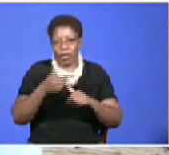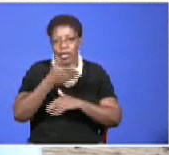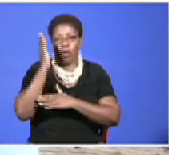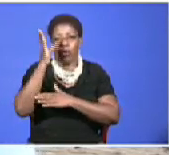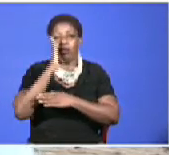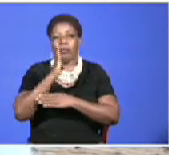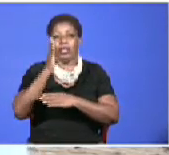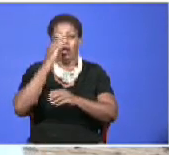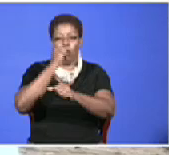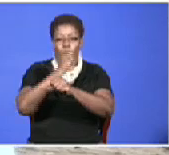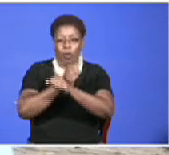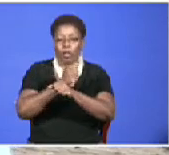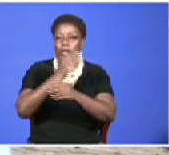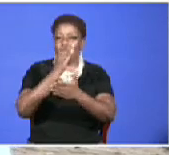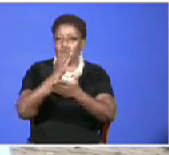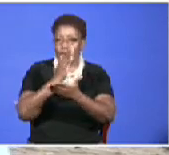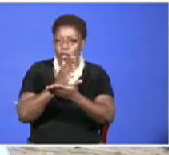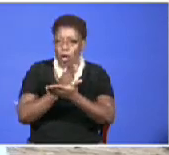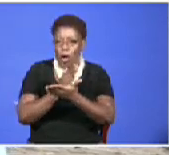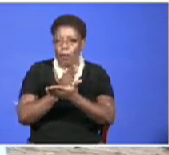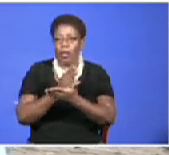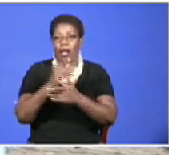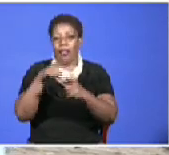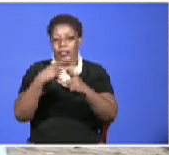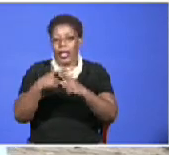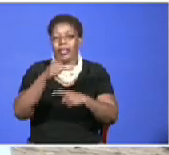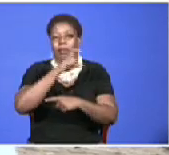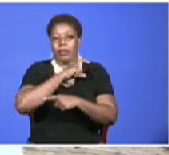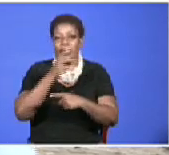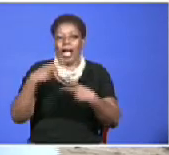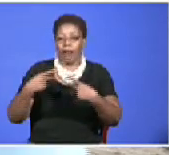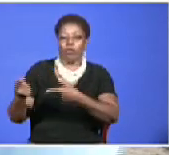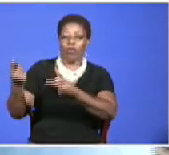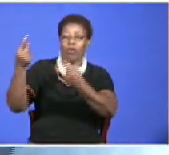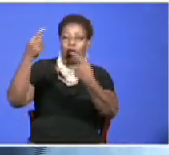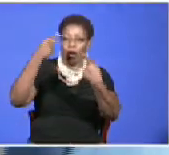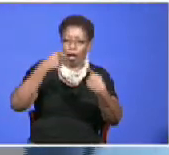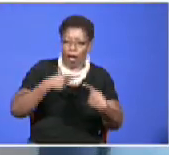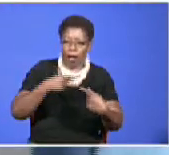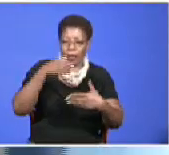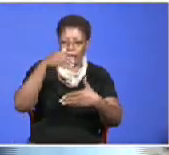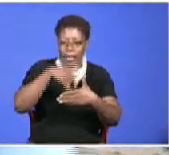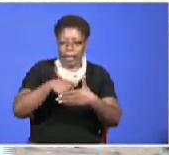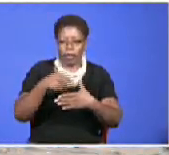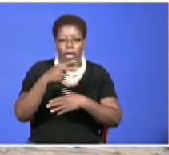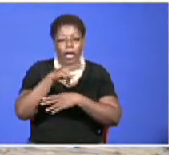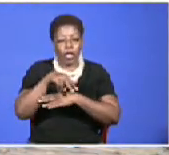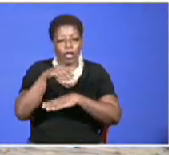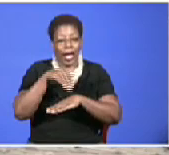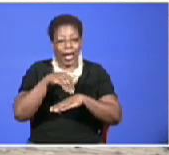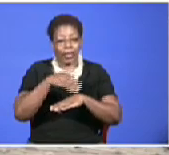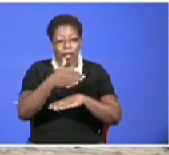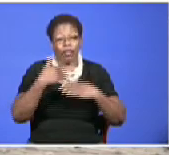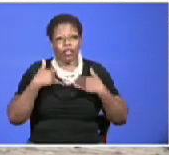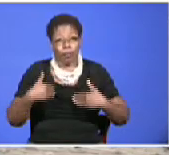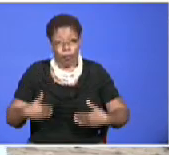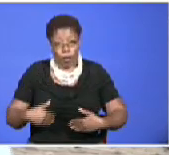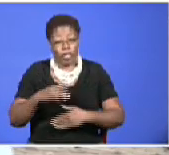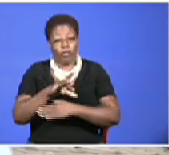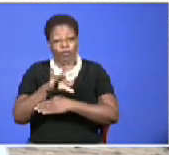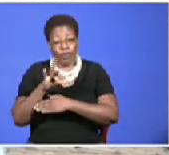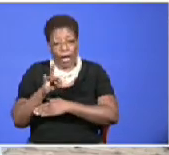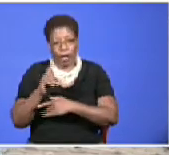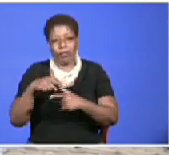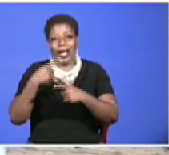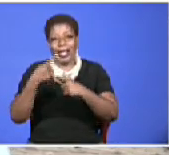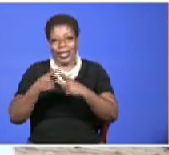work stoppage. The police will have to come and, you know, do their review of the body and give the